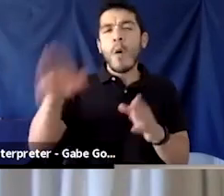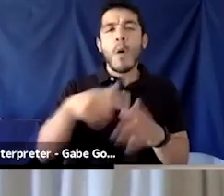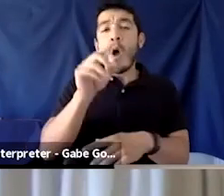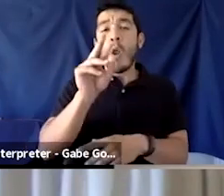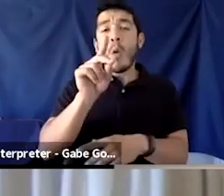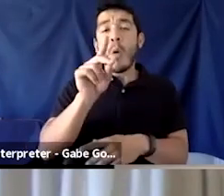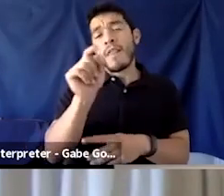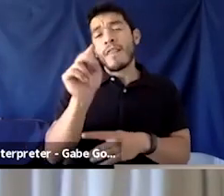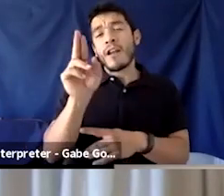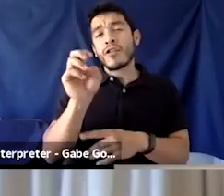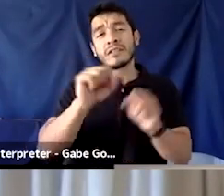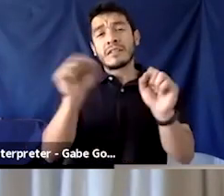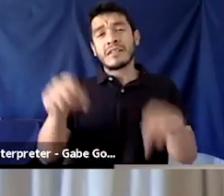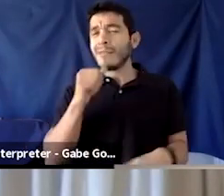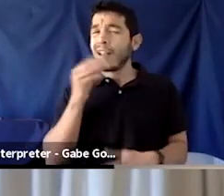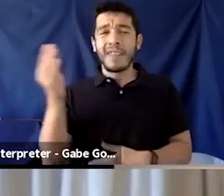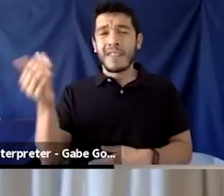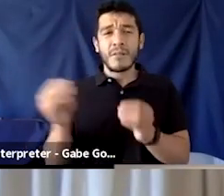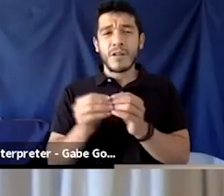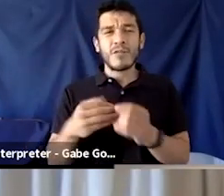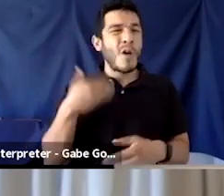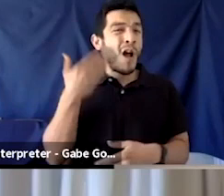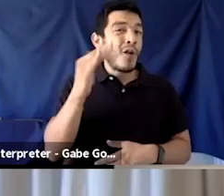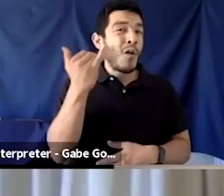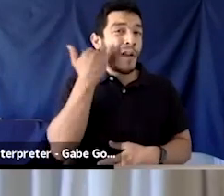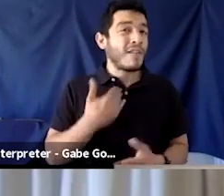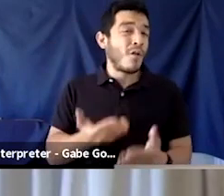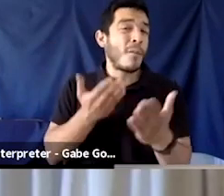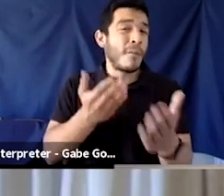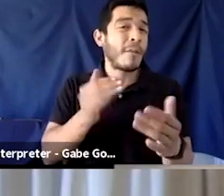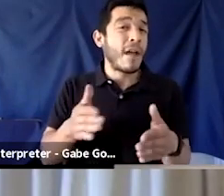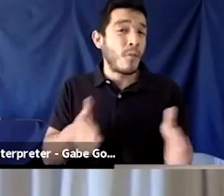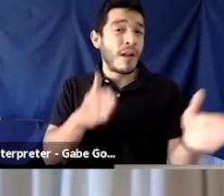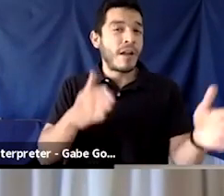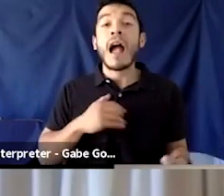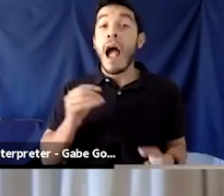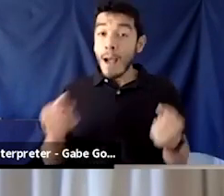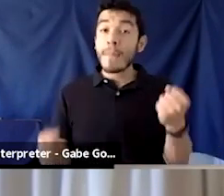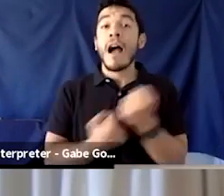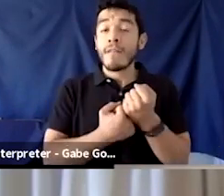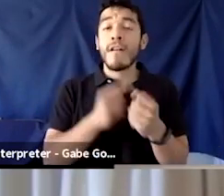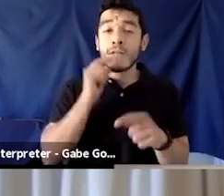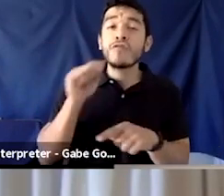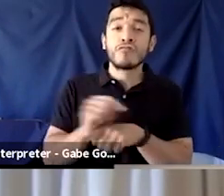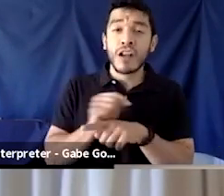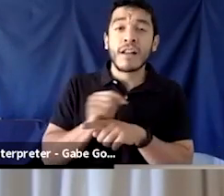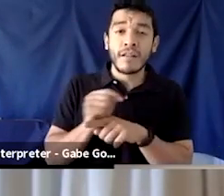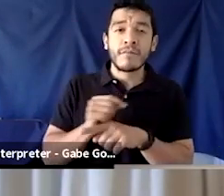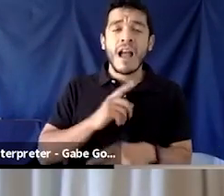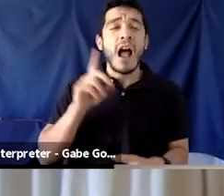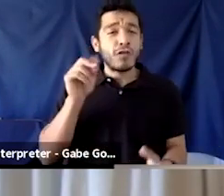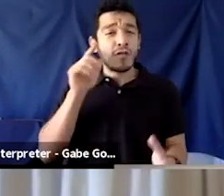so I don't know if I would recommend that necessarily. I am an advocate for training because I do believe that acting